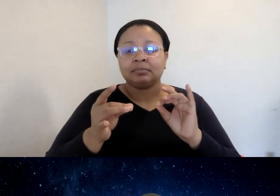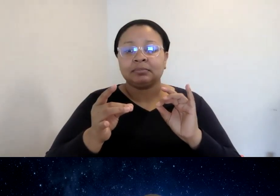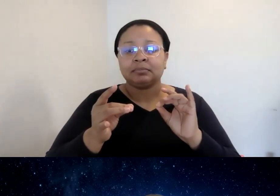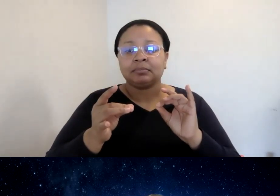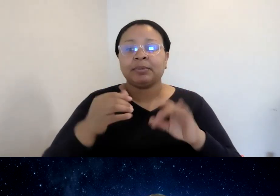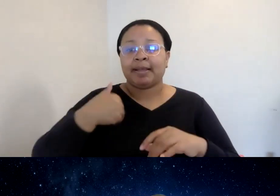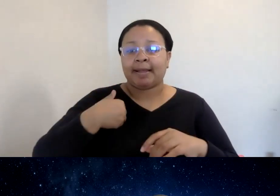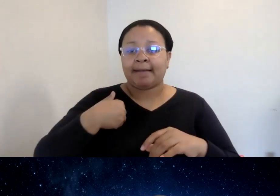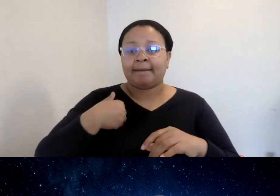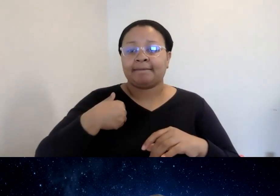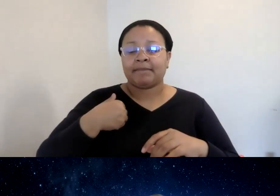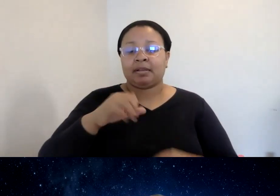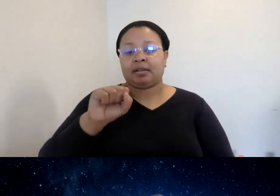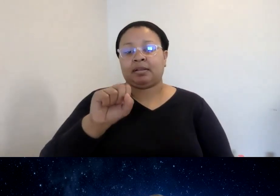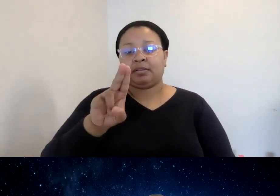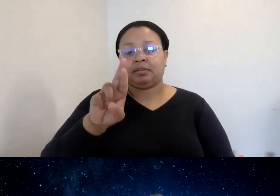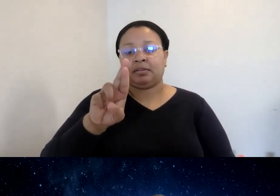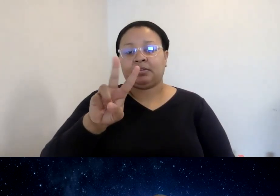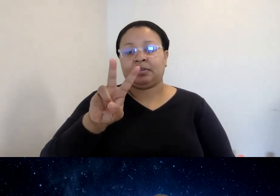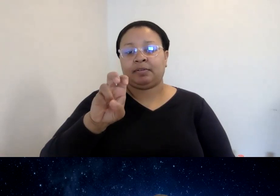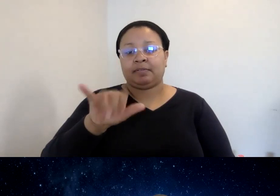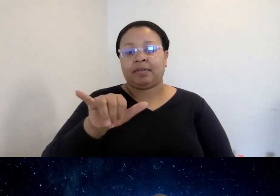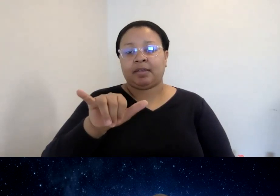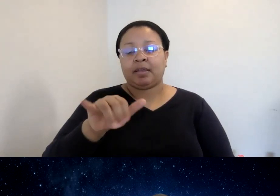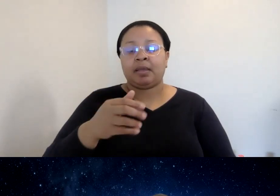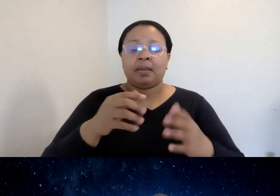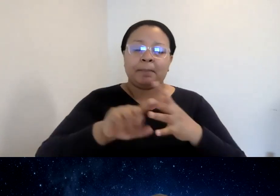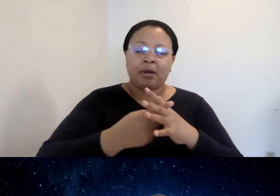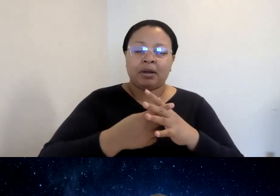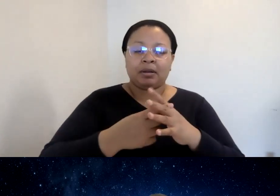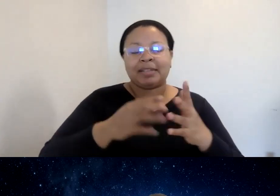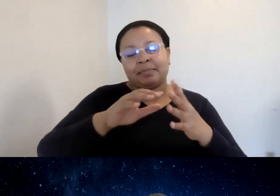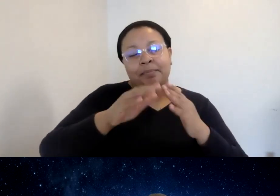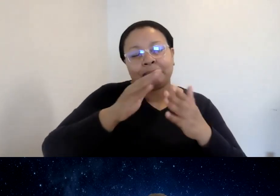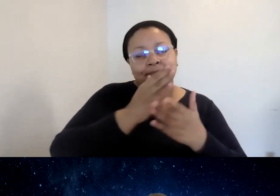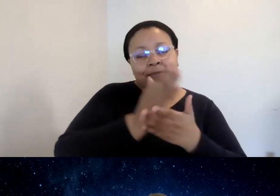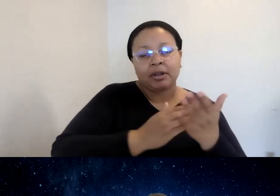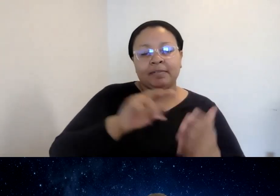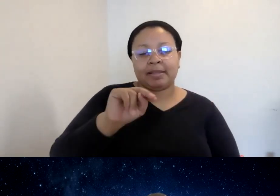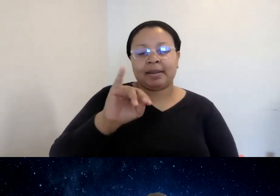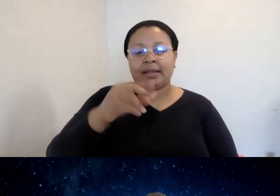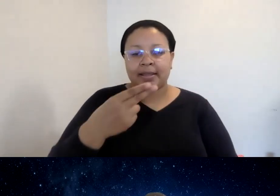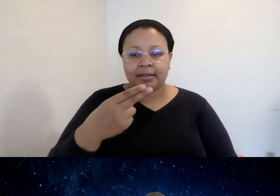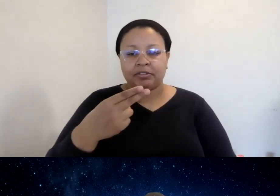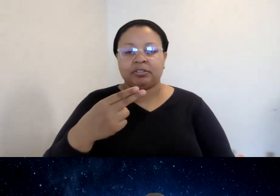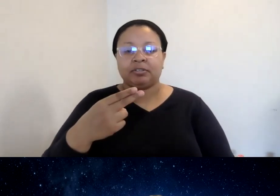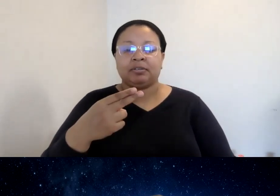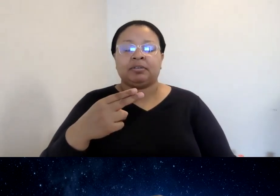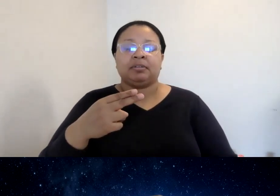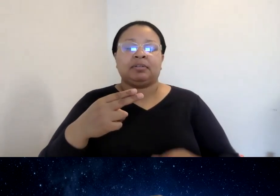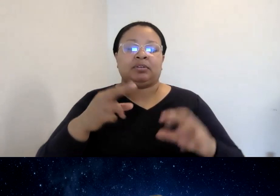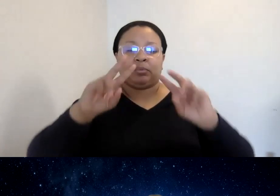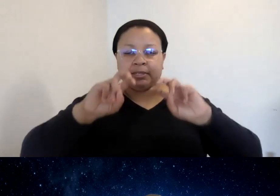a survey being conducted as part of the NIH-funded study to understand pregnancy experiences of deaf and hard of hearing